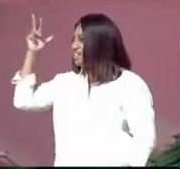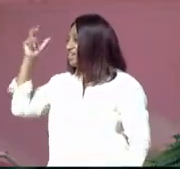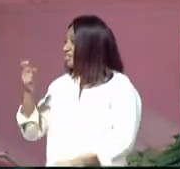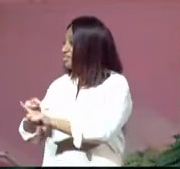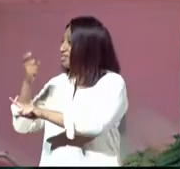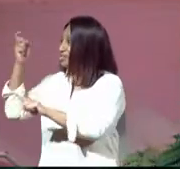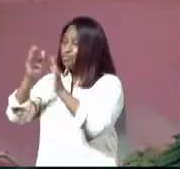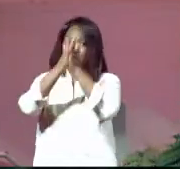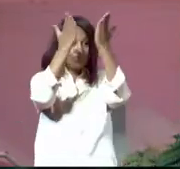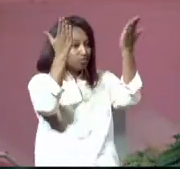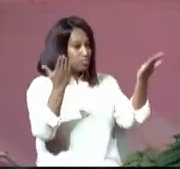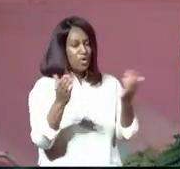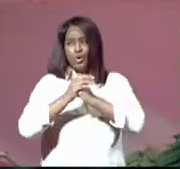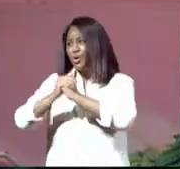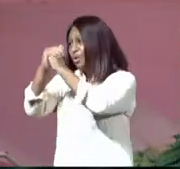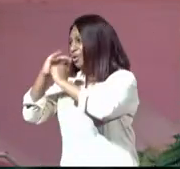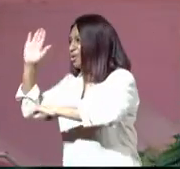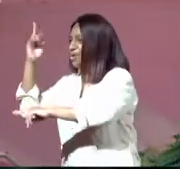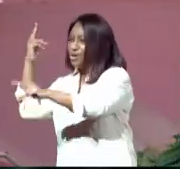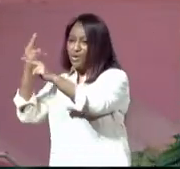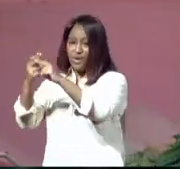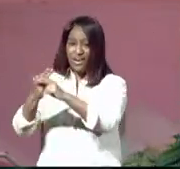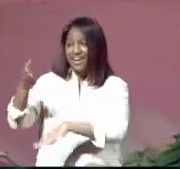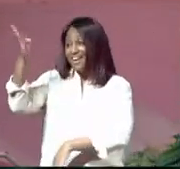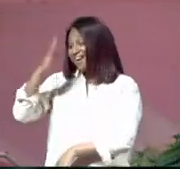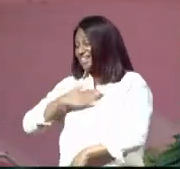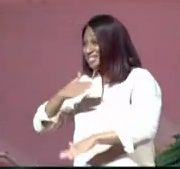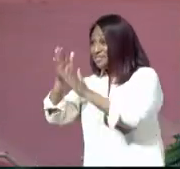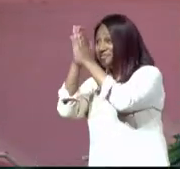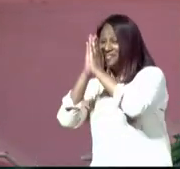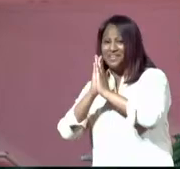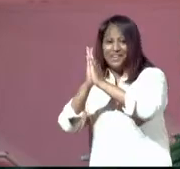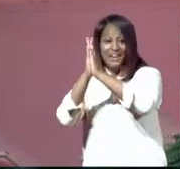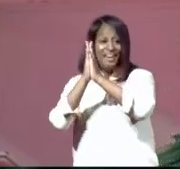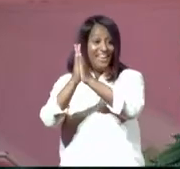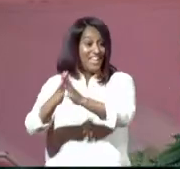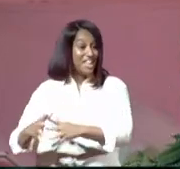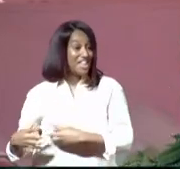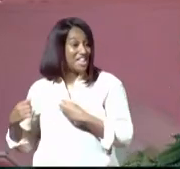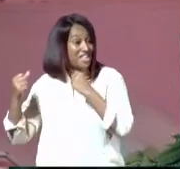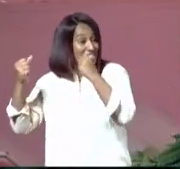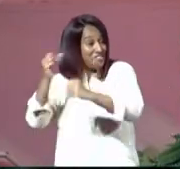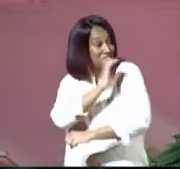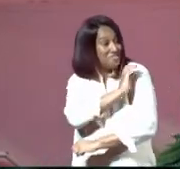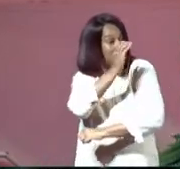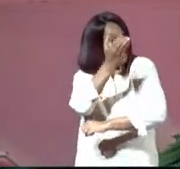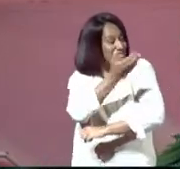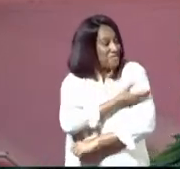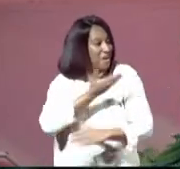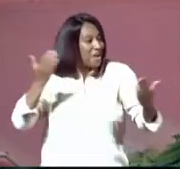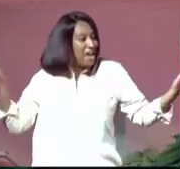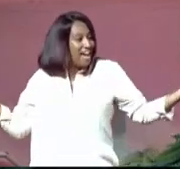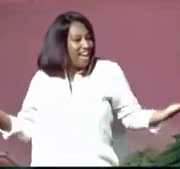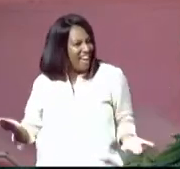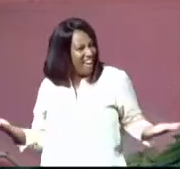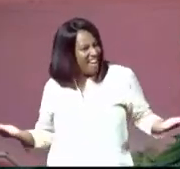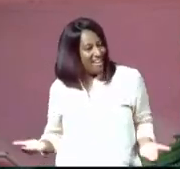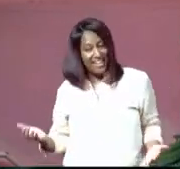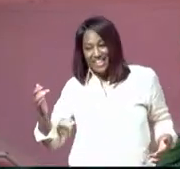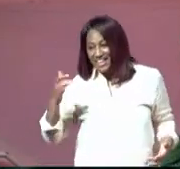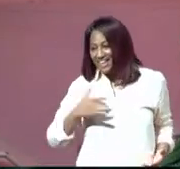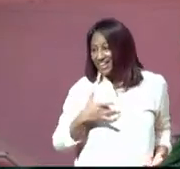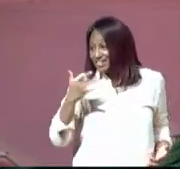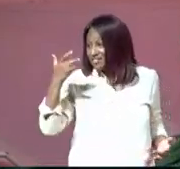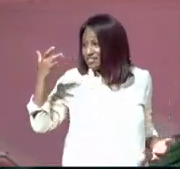to worship your name. And God, it is my prayer that the power that is on the scene be felt even through